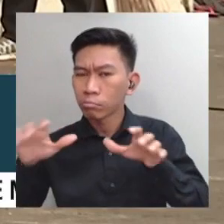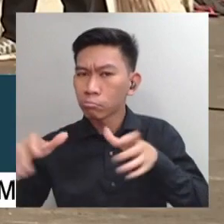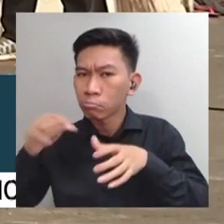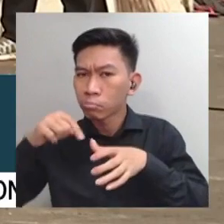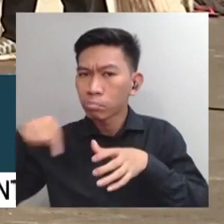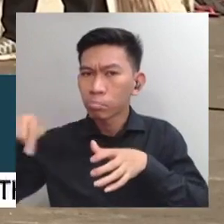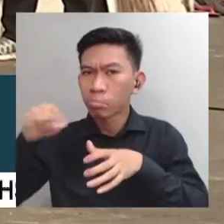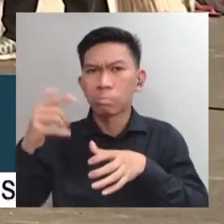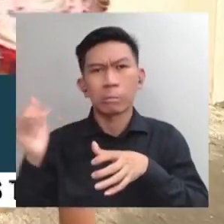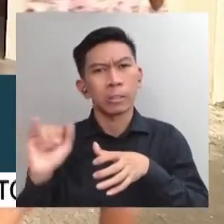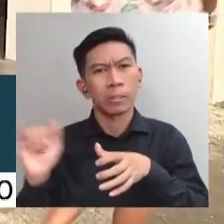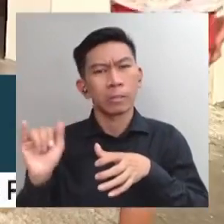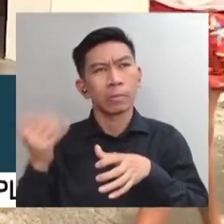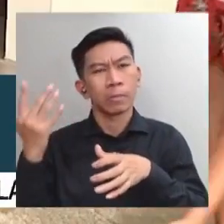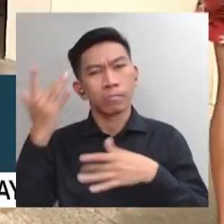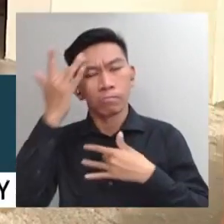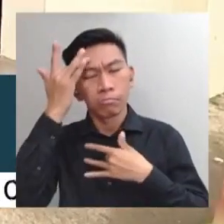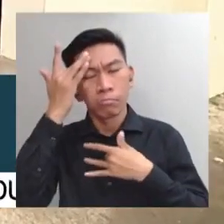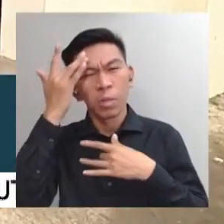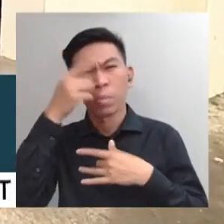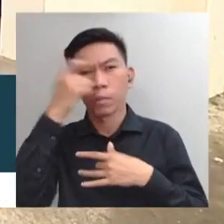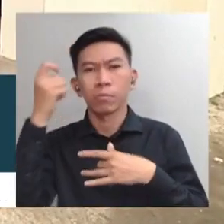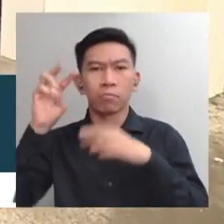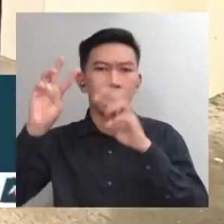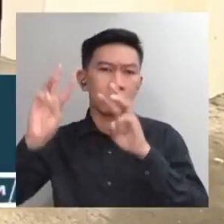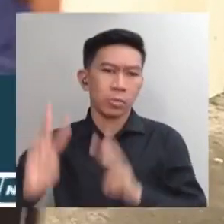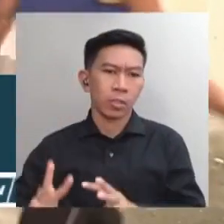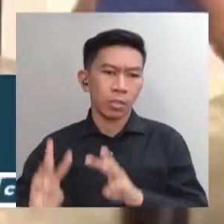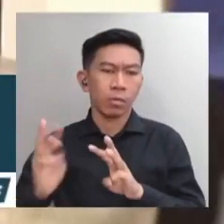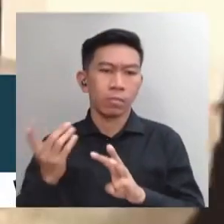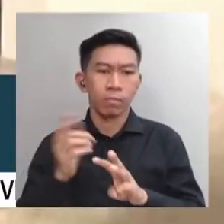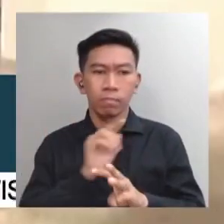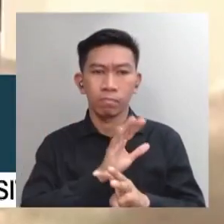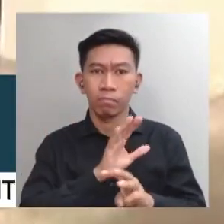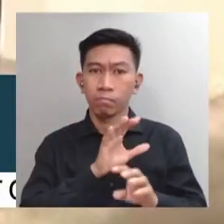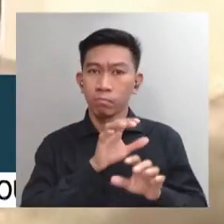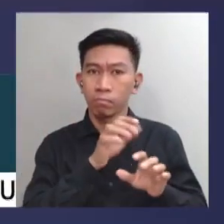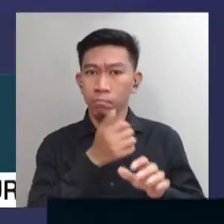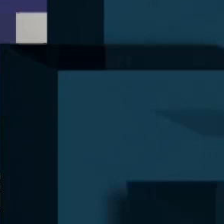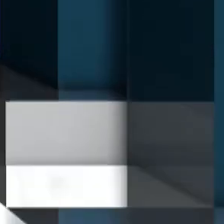affected residents their teams are ready to respond to any health emergency.